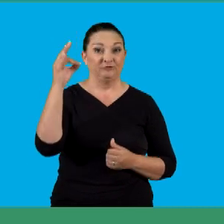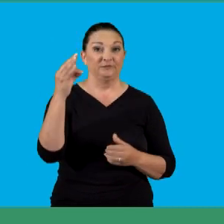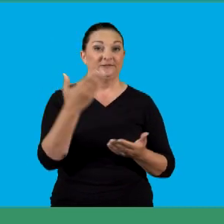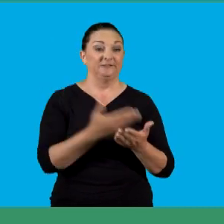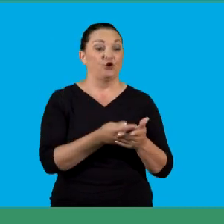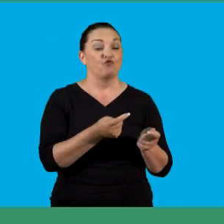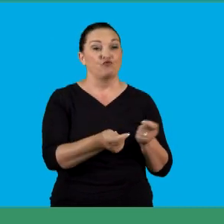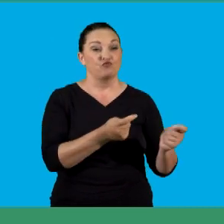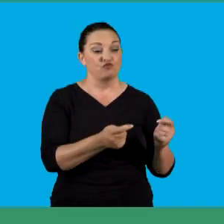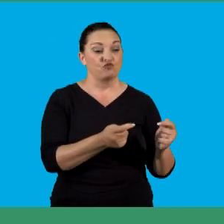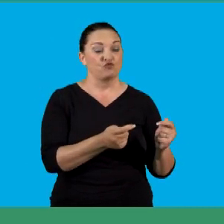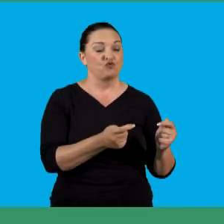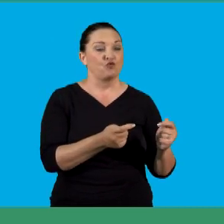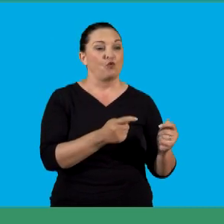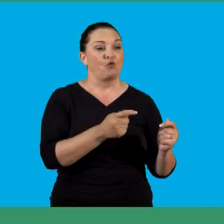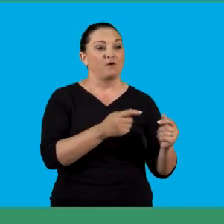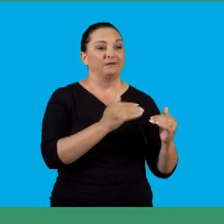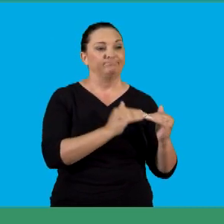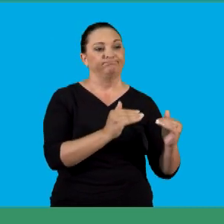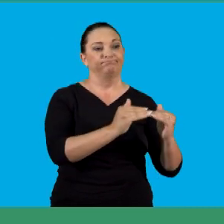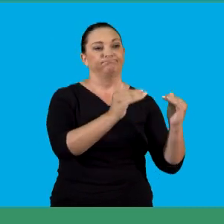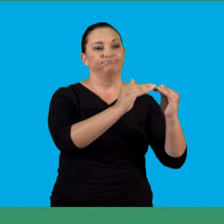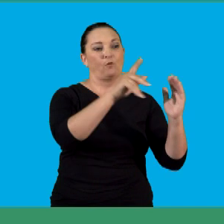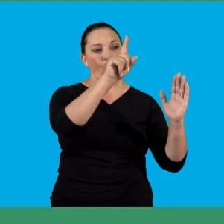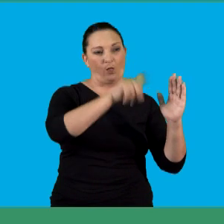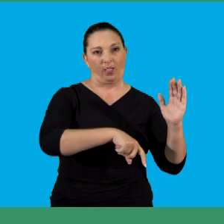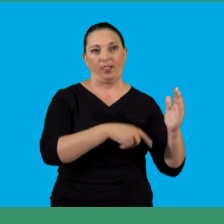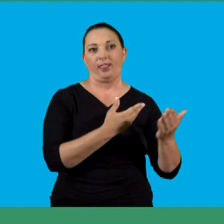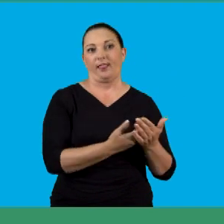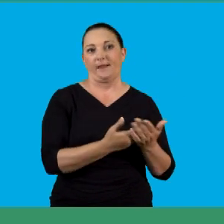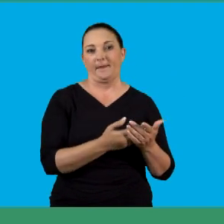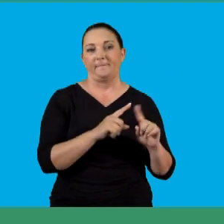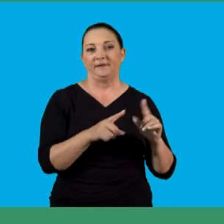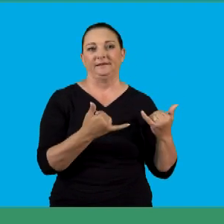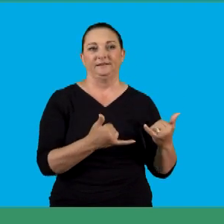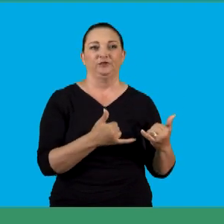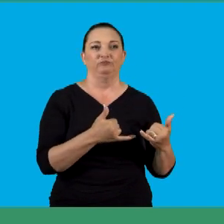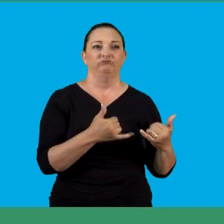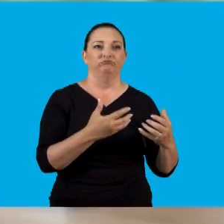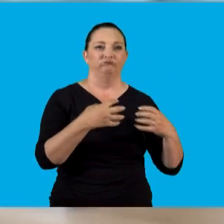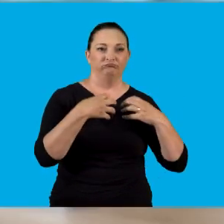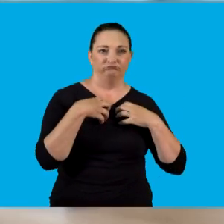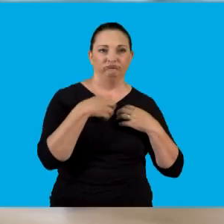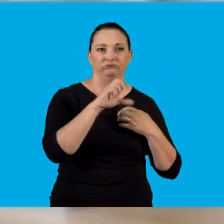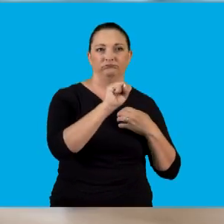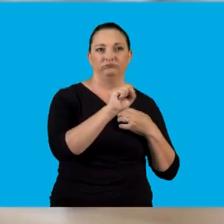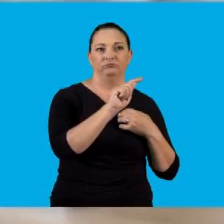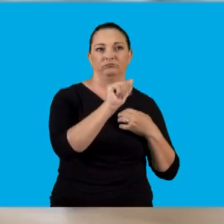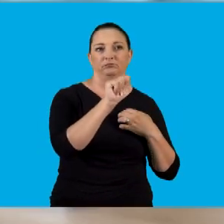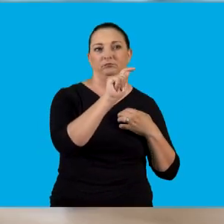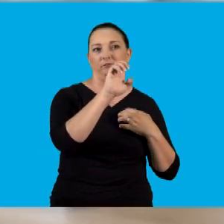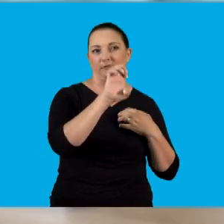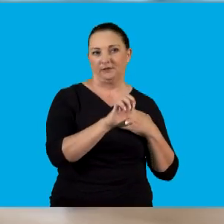SOCs or SOEs. So all the businesses that we find here under the public sector, they are controlled,